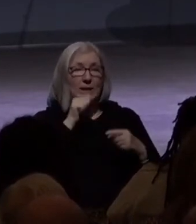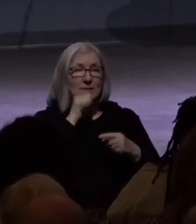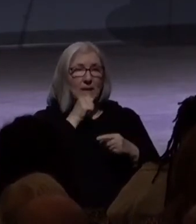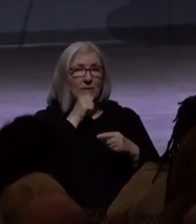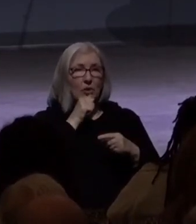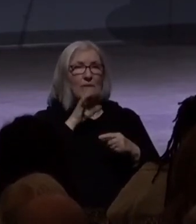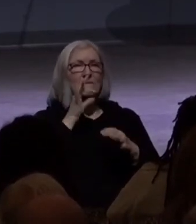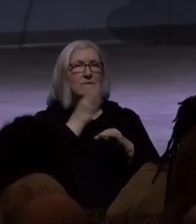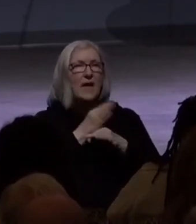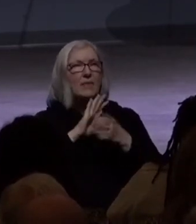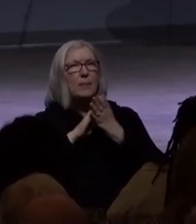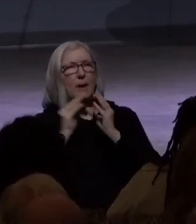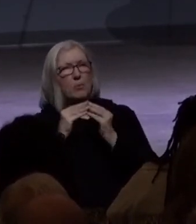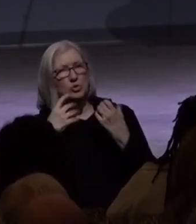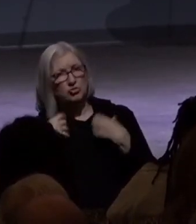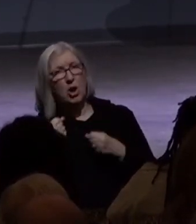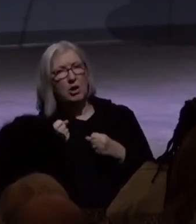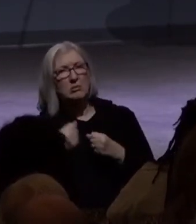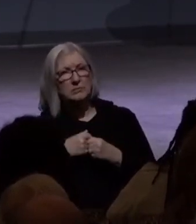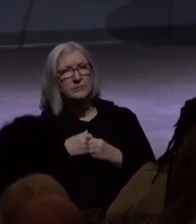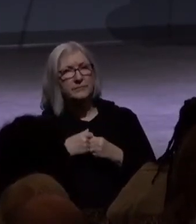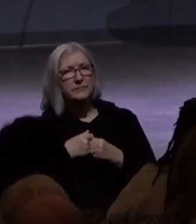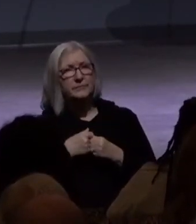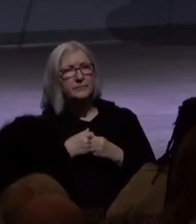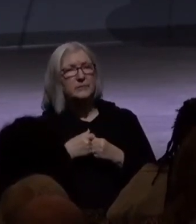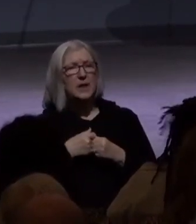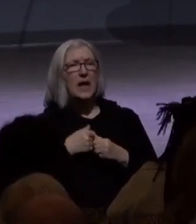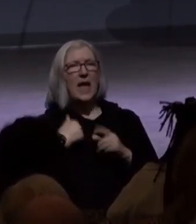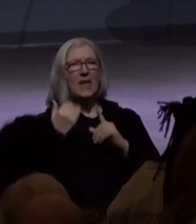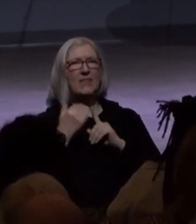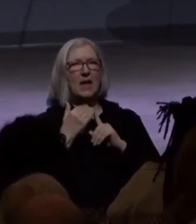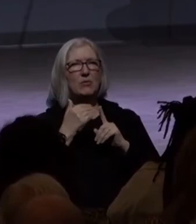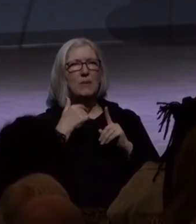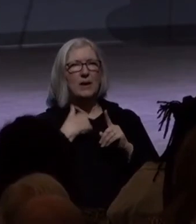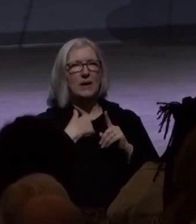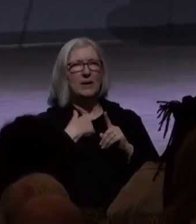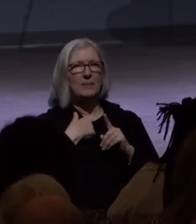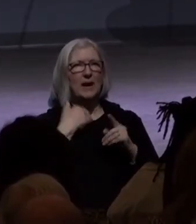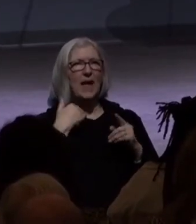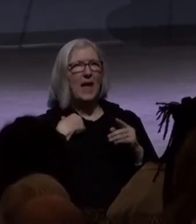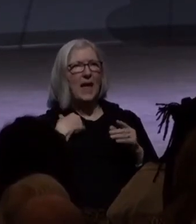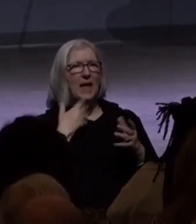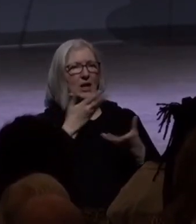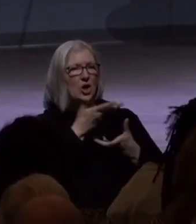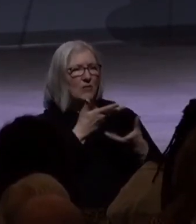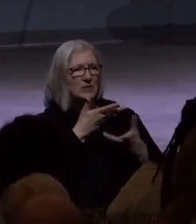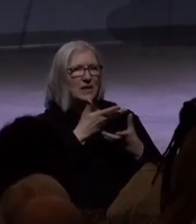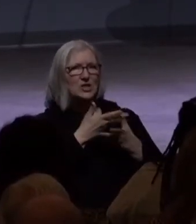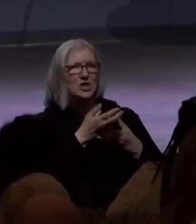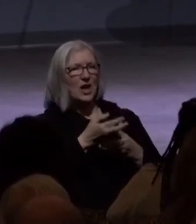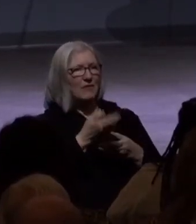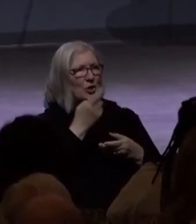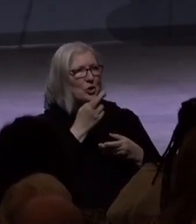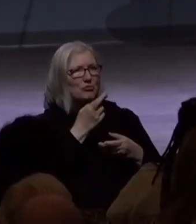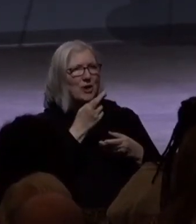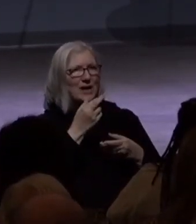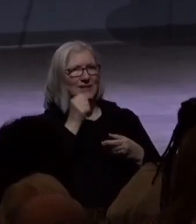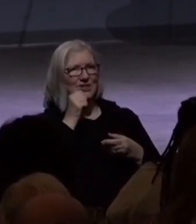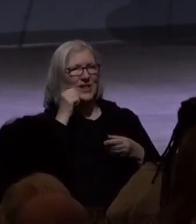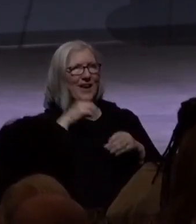it. And it reminds me, I had a great conversation with a good friend yesterday in the parking lot of Ace Hardware.